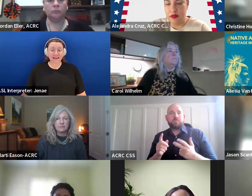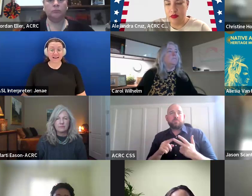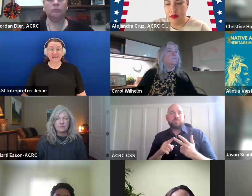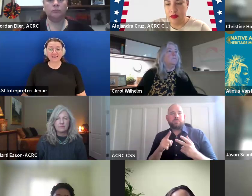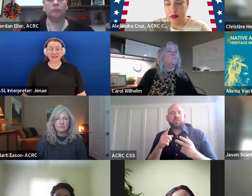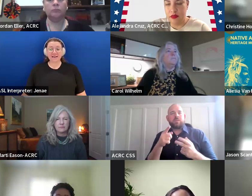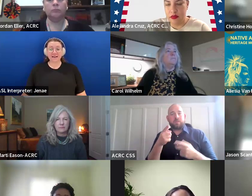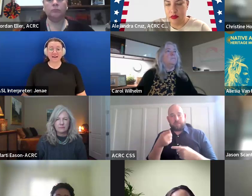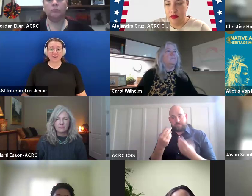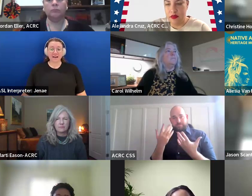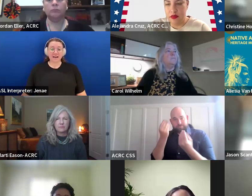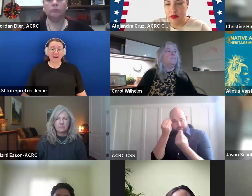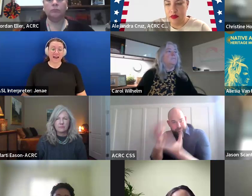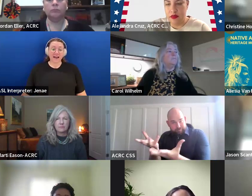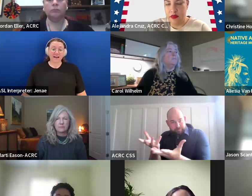communication access.